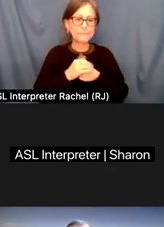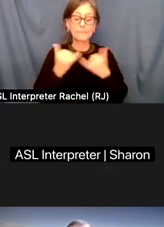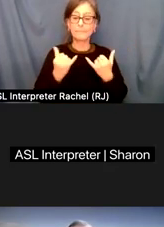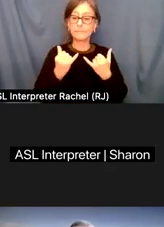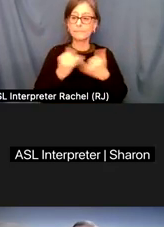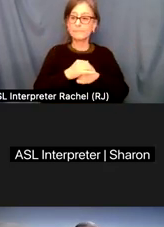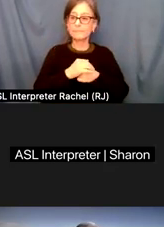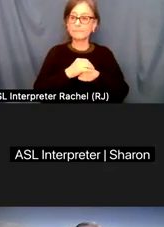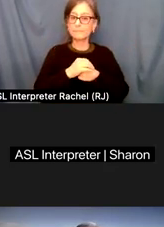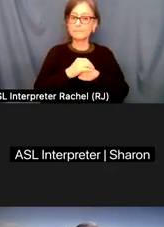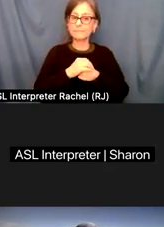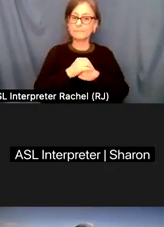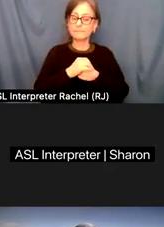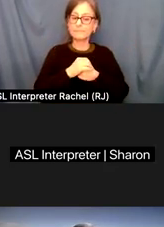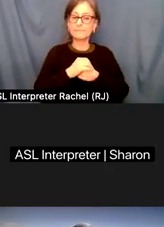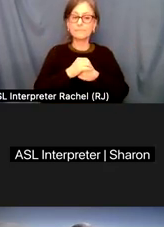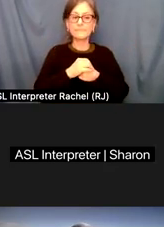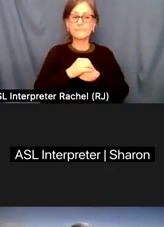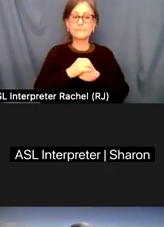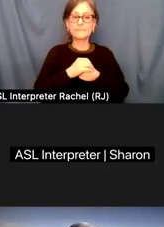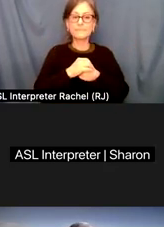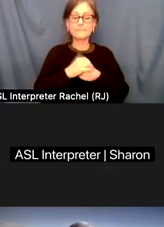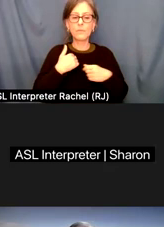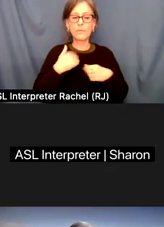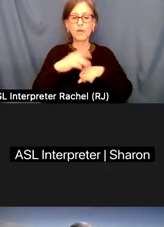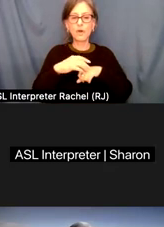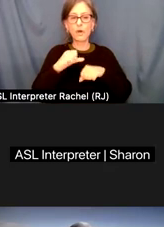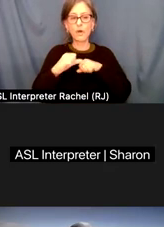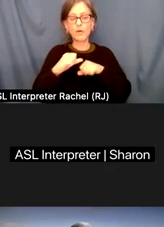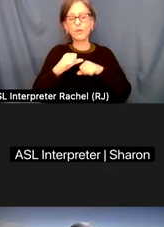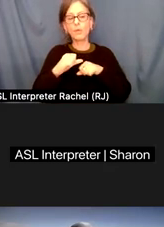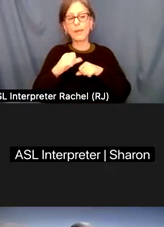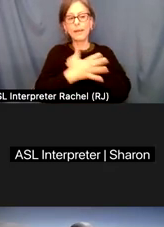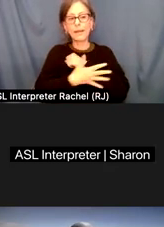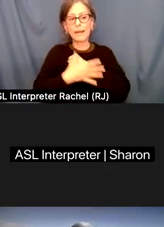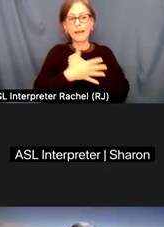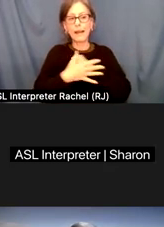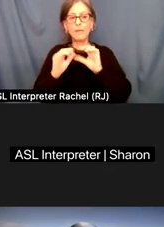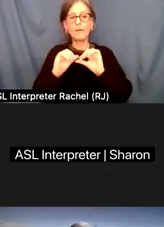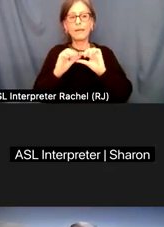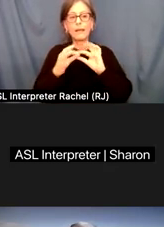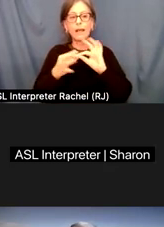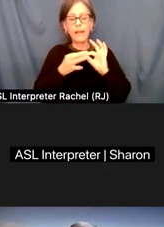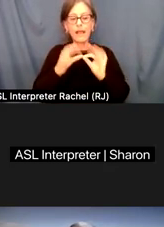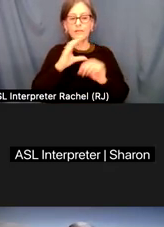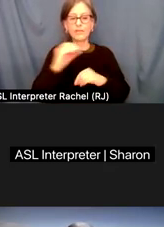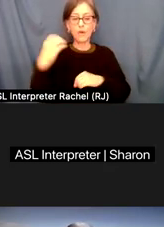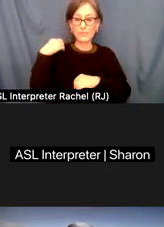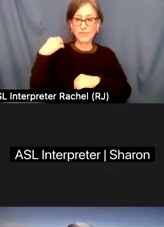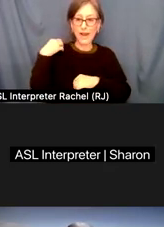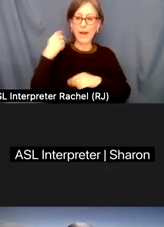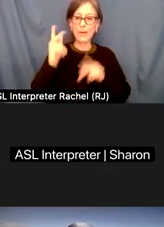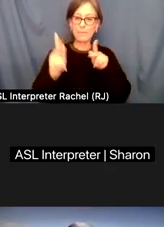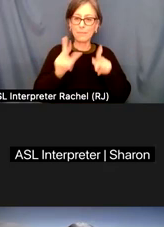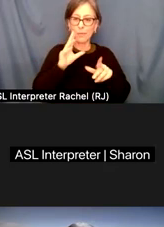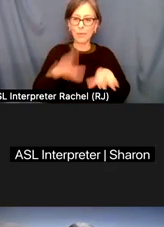meeting is led by the Earthquake Country Alliance Bay Area Coordinating Committee co-chairs. And I